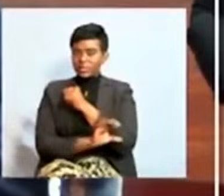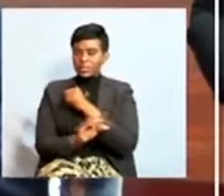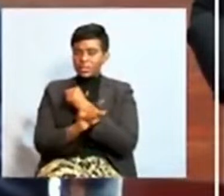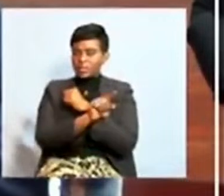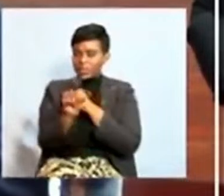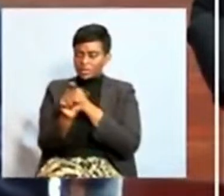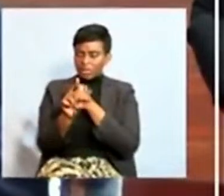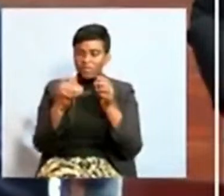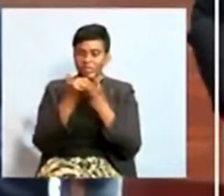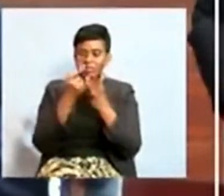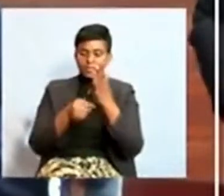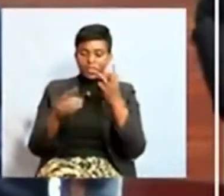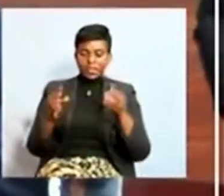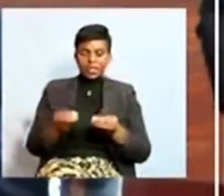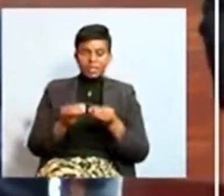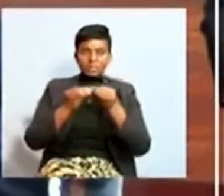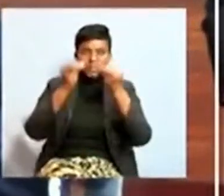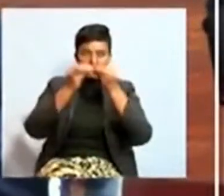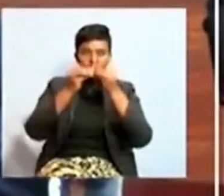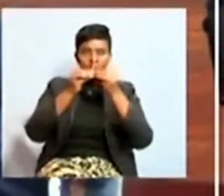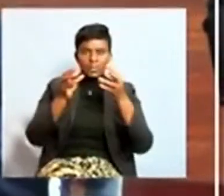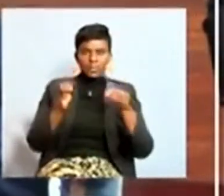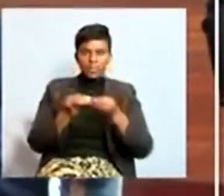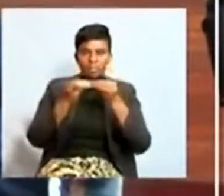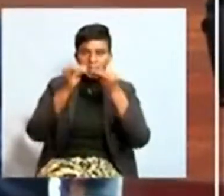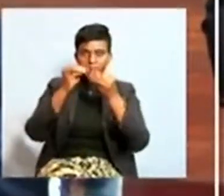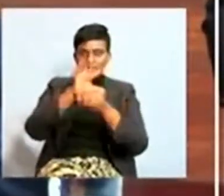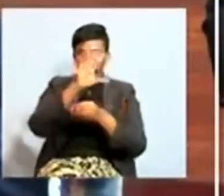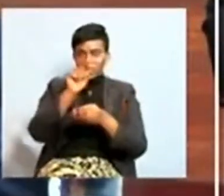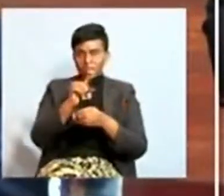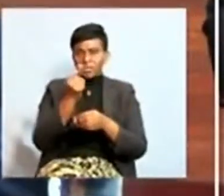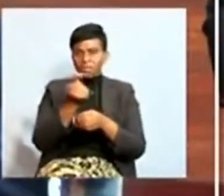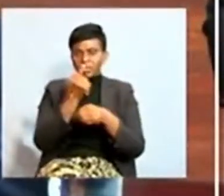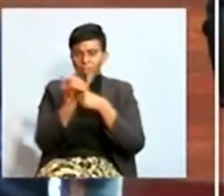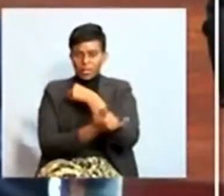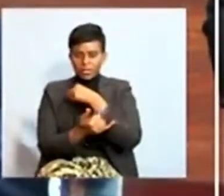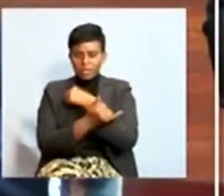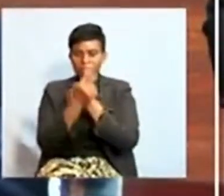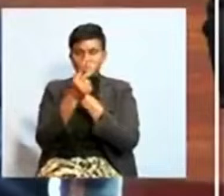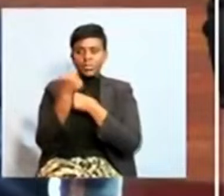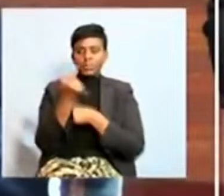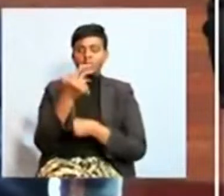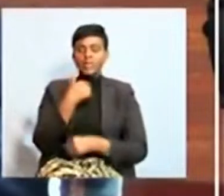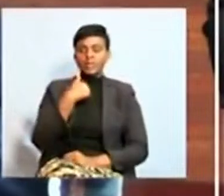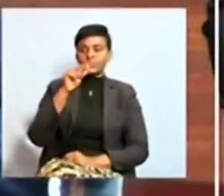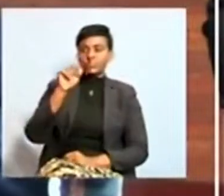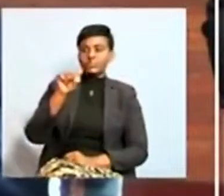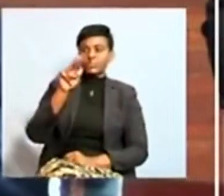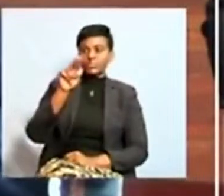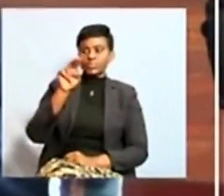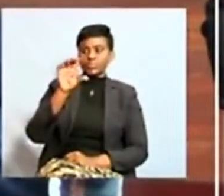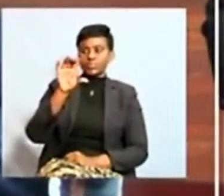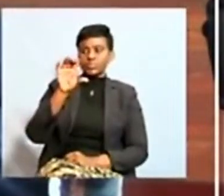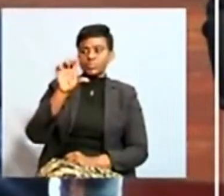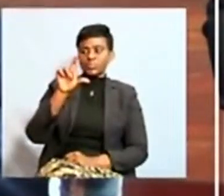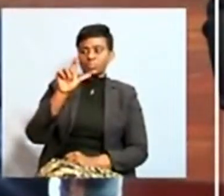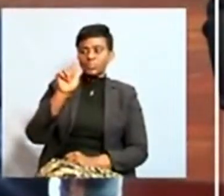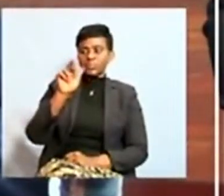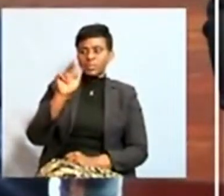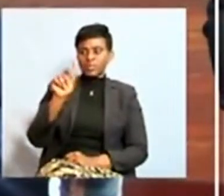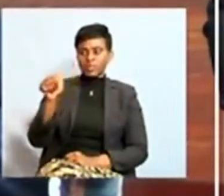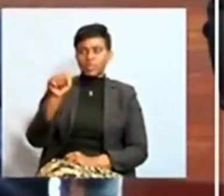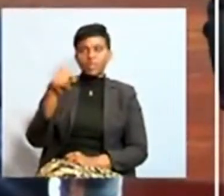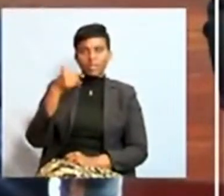the total continent, only 2 countries are doing nuclear right now. South Africa has a plant that they built